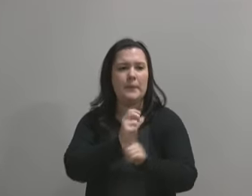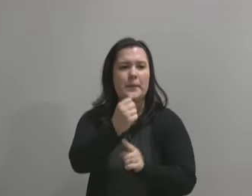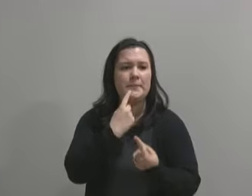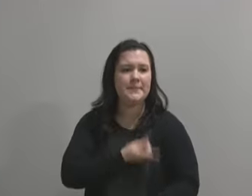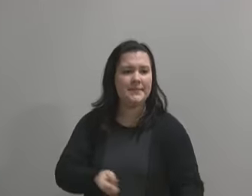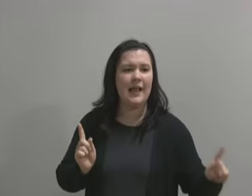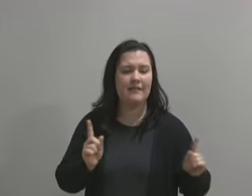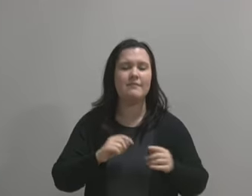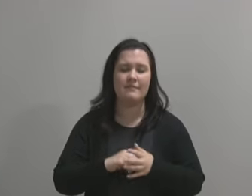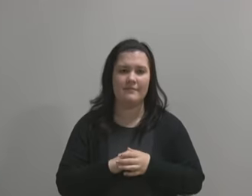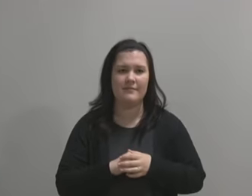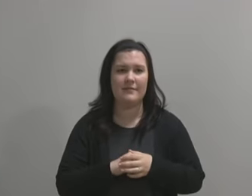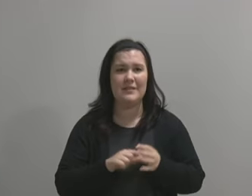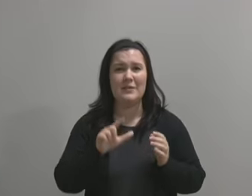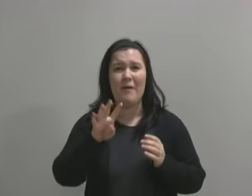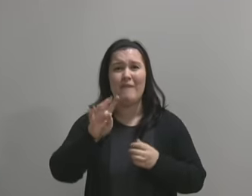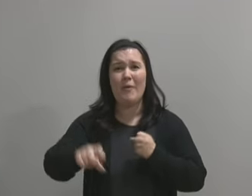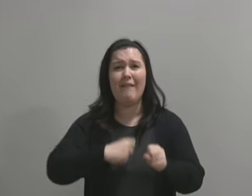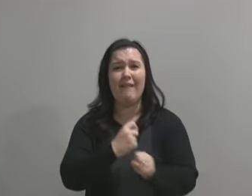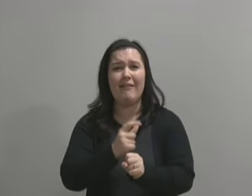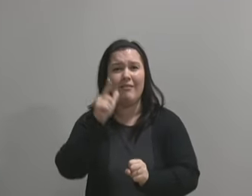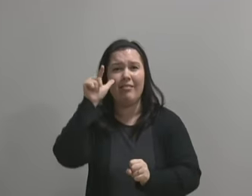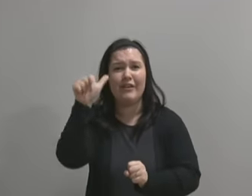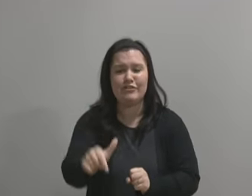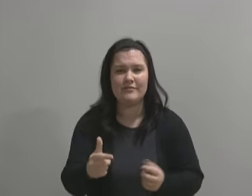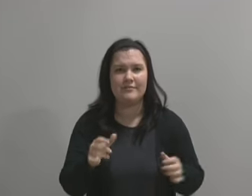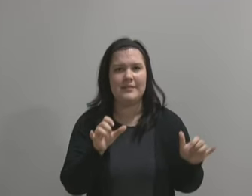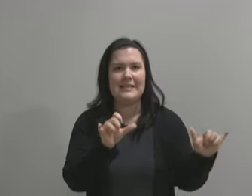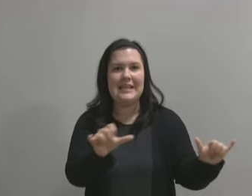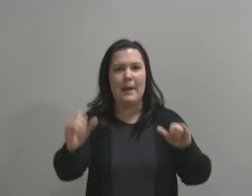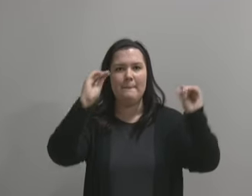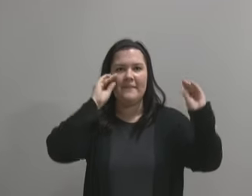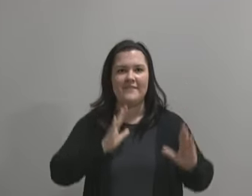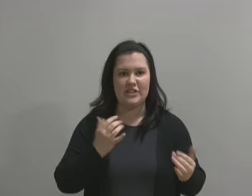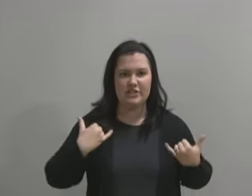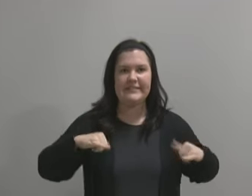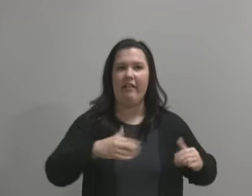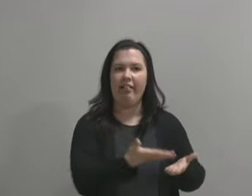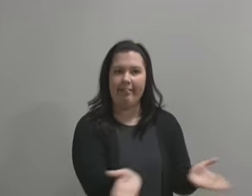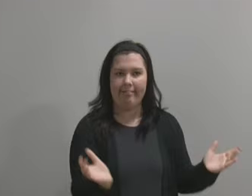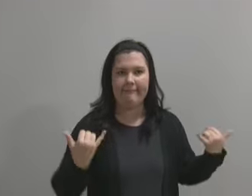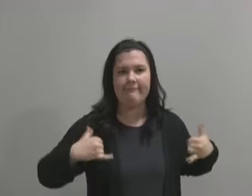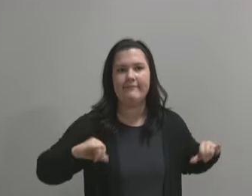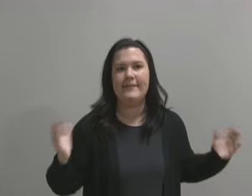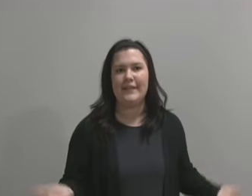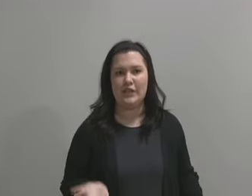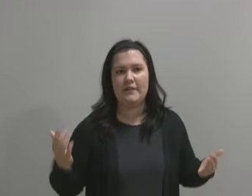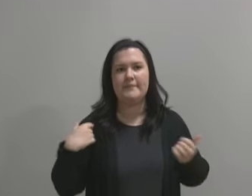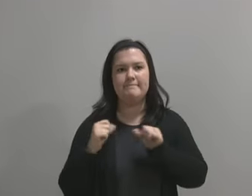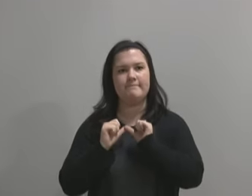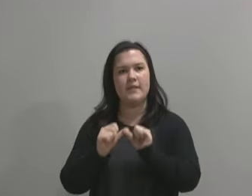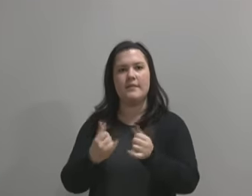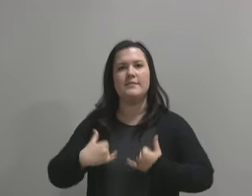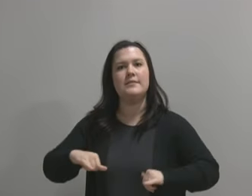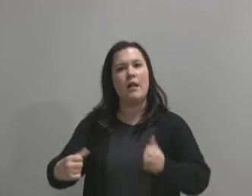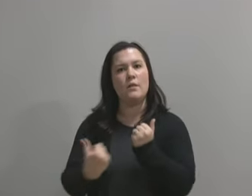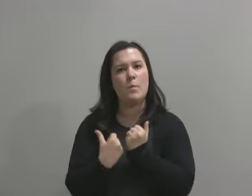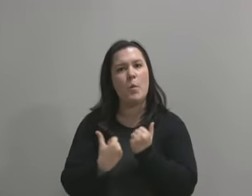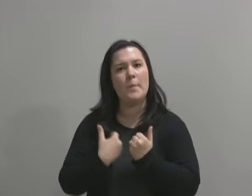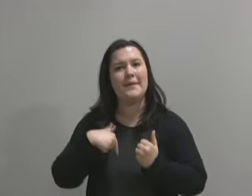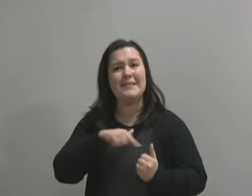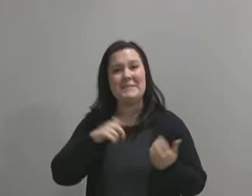network. 24 years later, many of the same professors are still here, and they continue to support me and cheer me